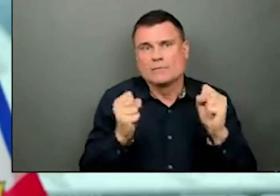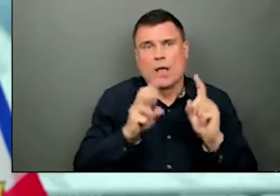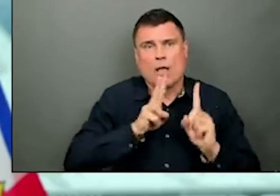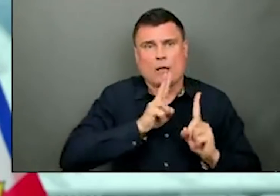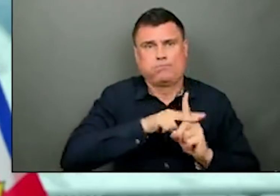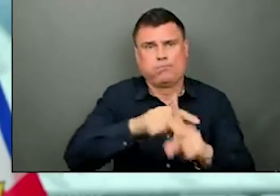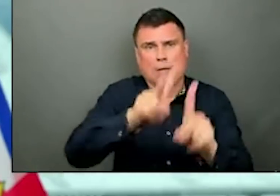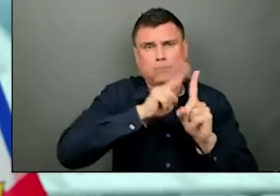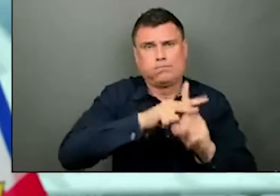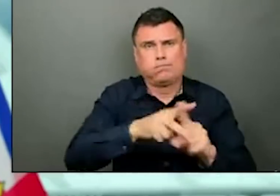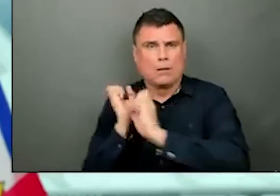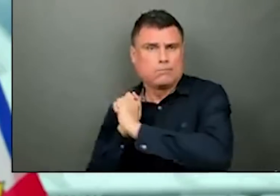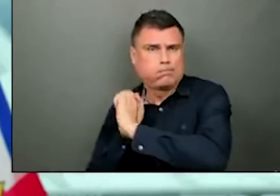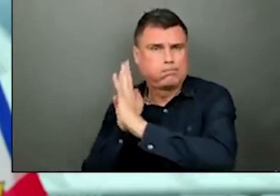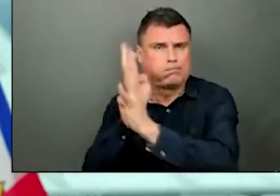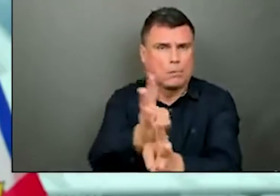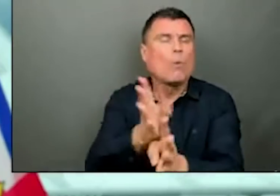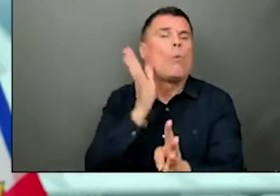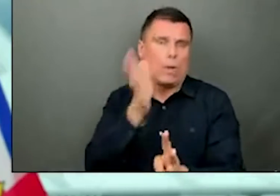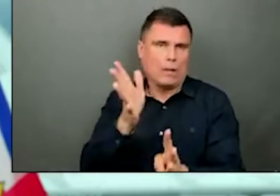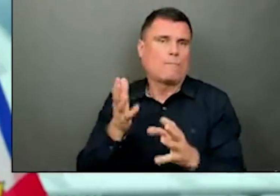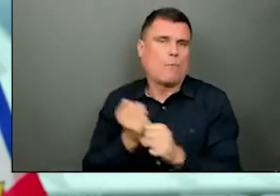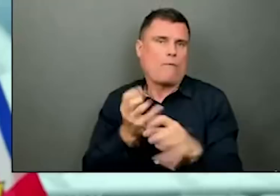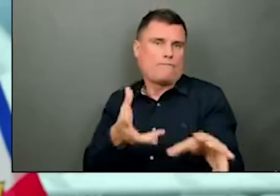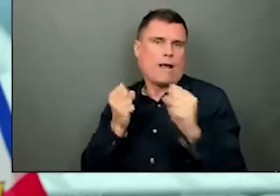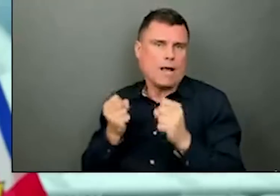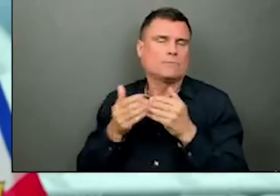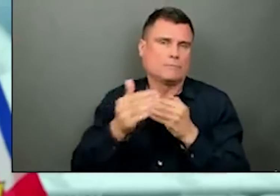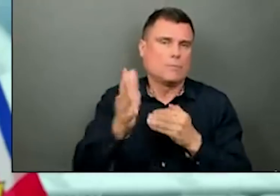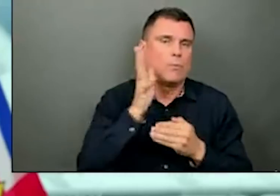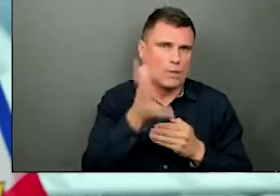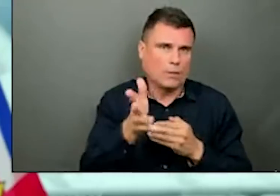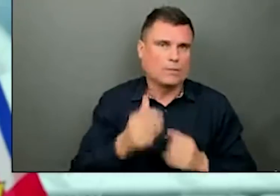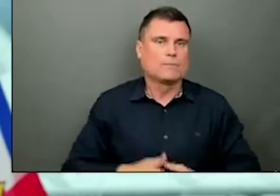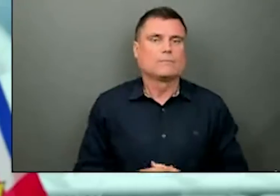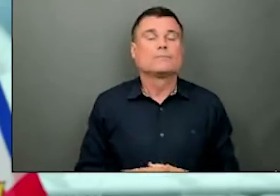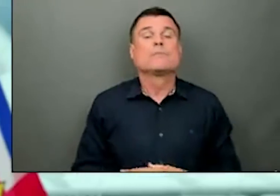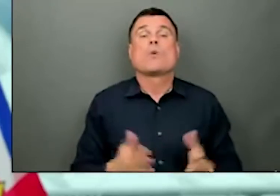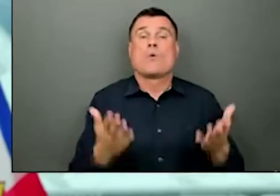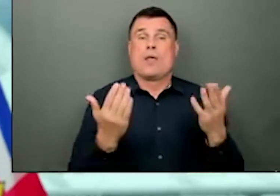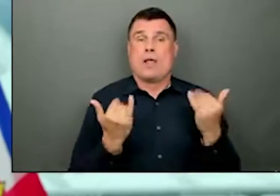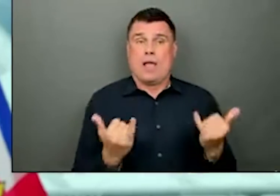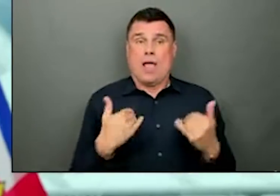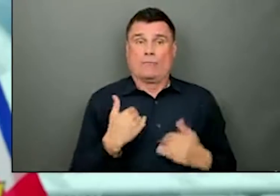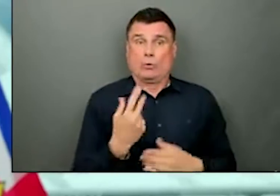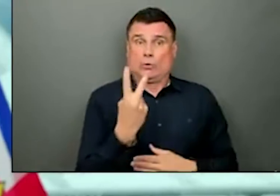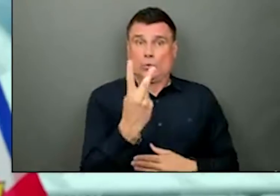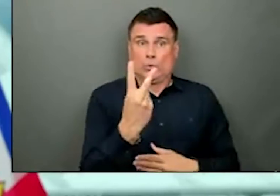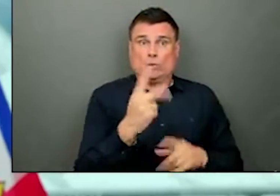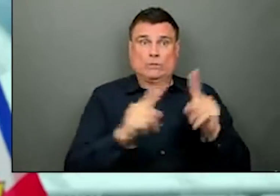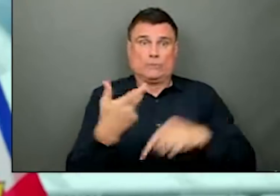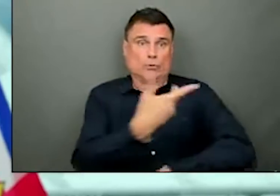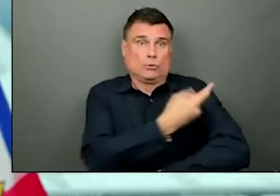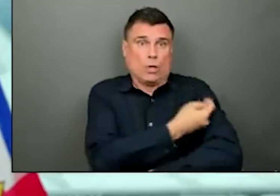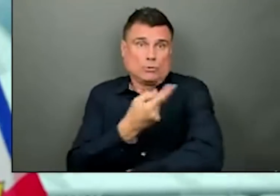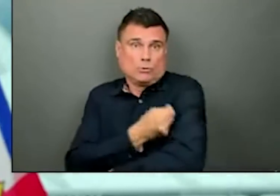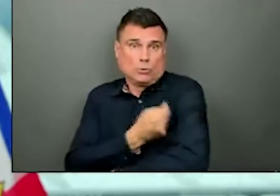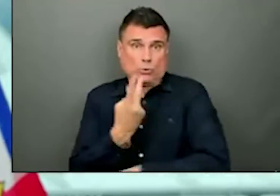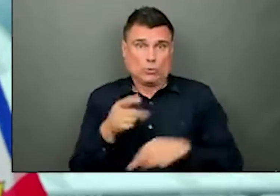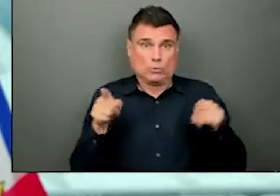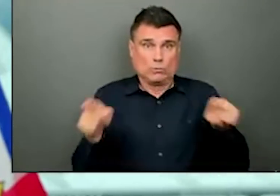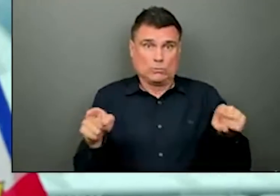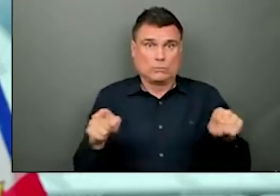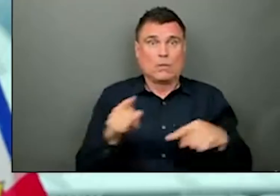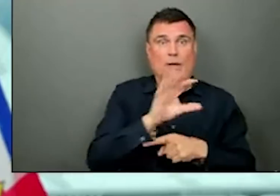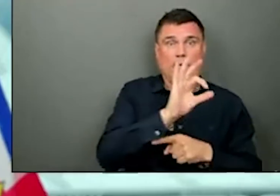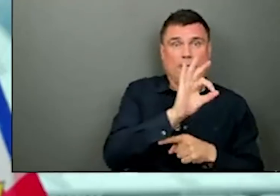now in our age-based program, the basis of our program is the Pfizer and Moderna vaccines that we're receiving in greater and greater